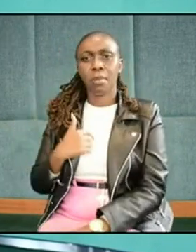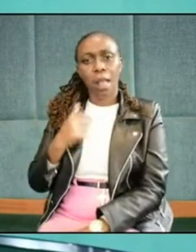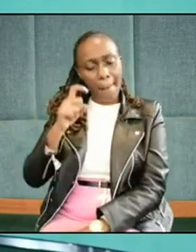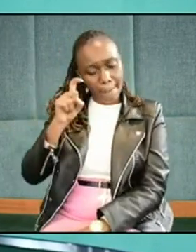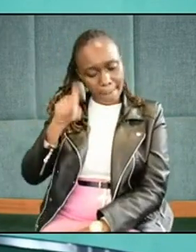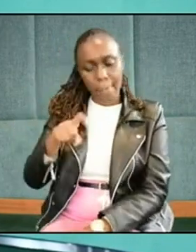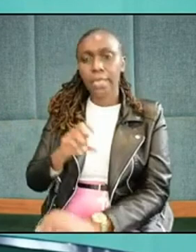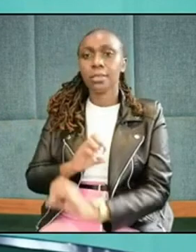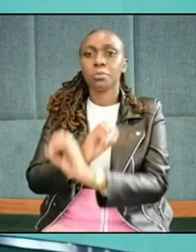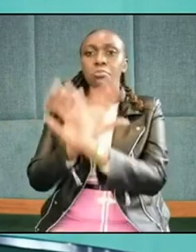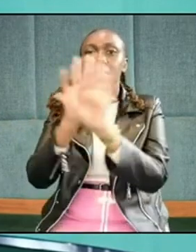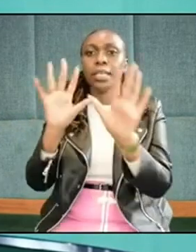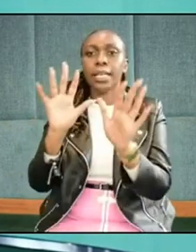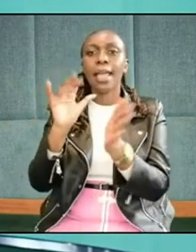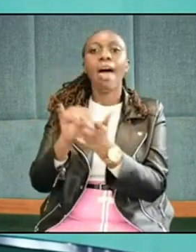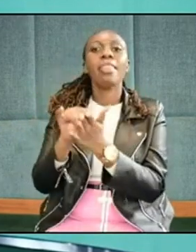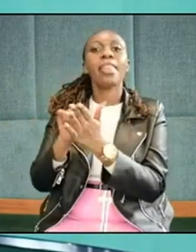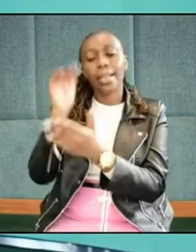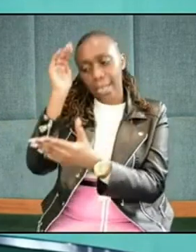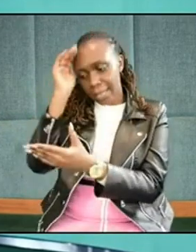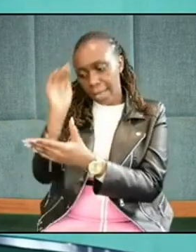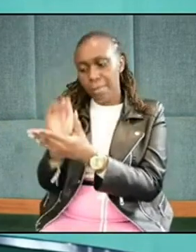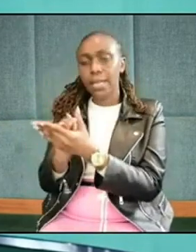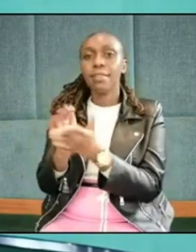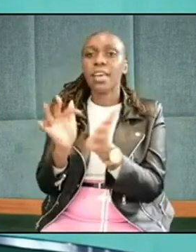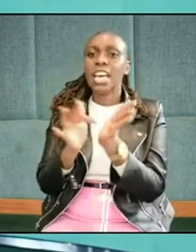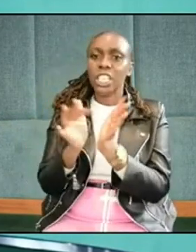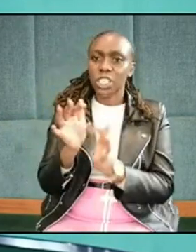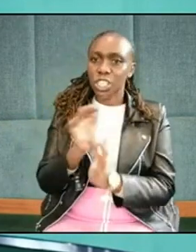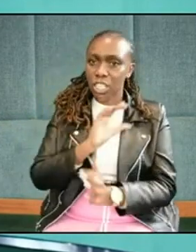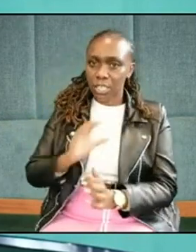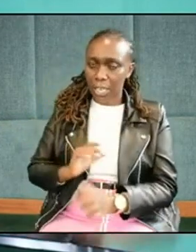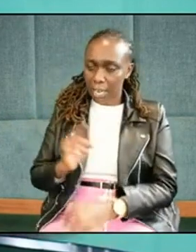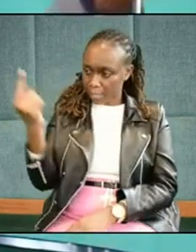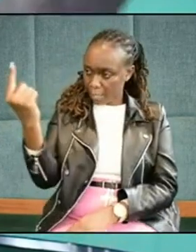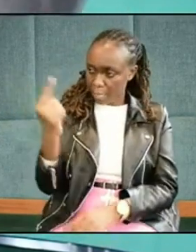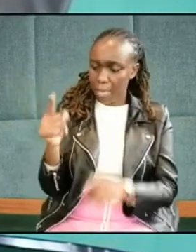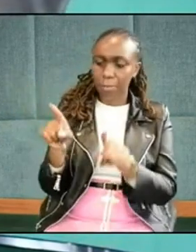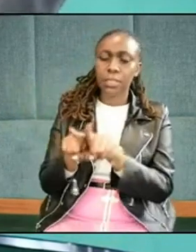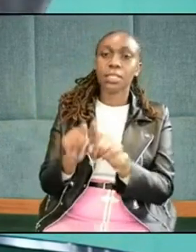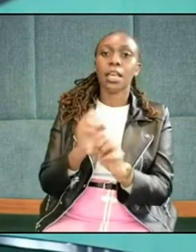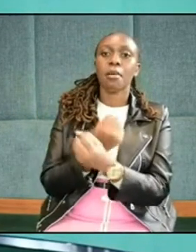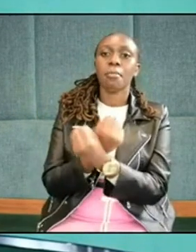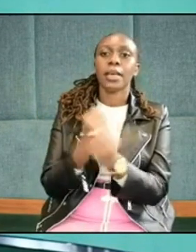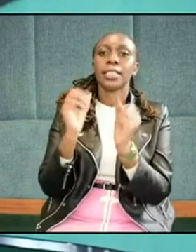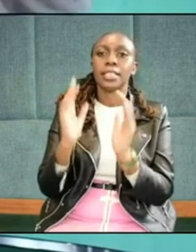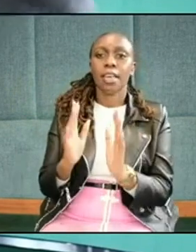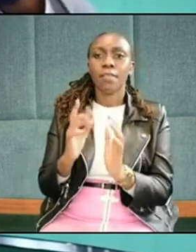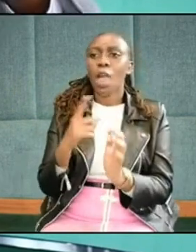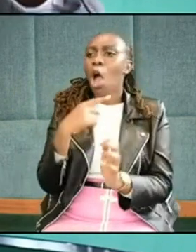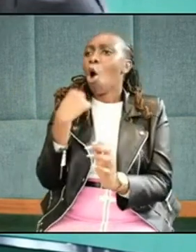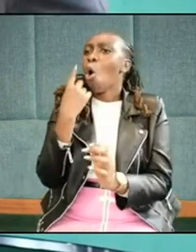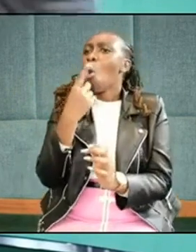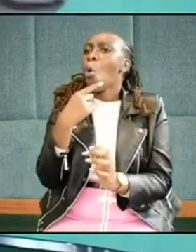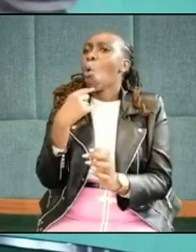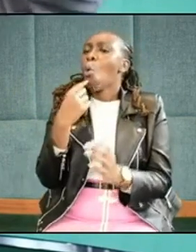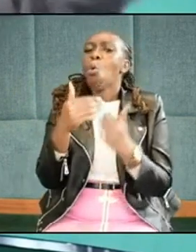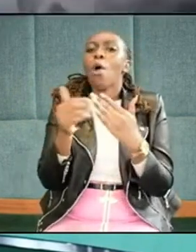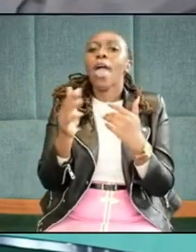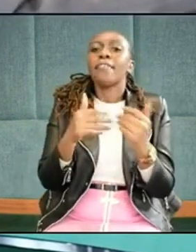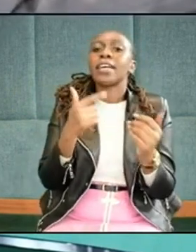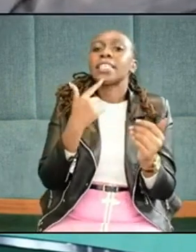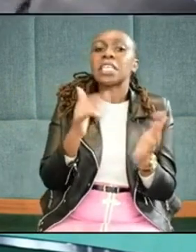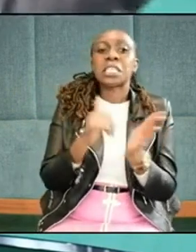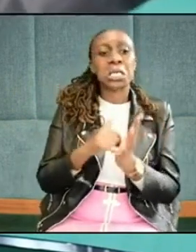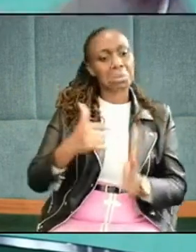clear that they believe Christ came as the Savior. Whoever claims I am Jesus now, it's a